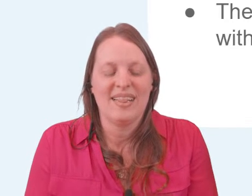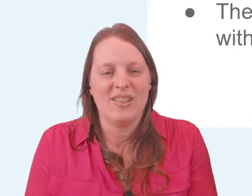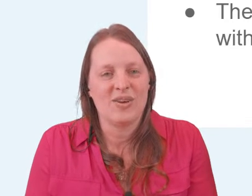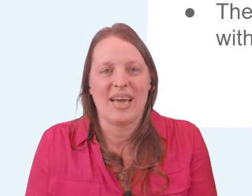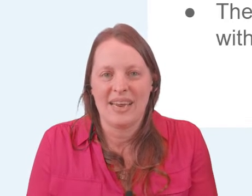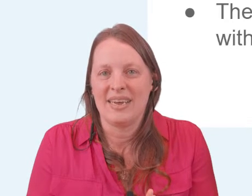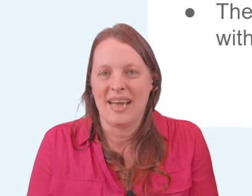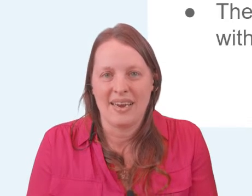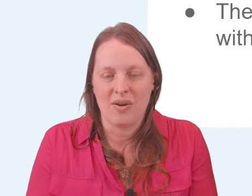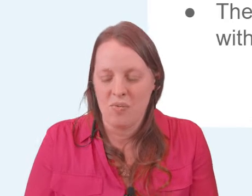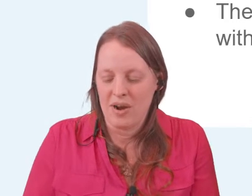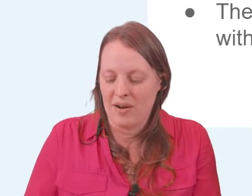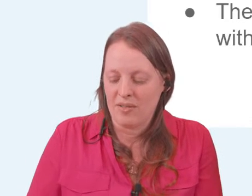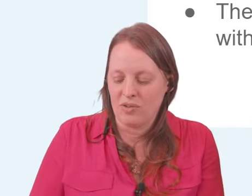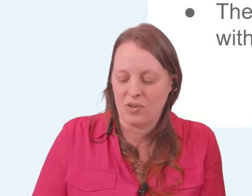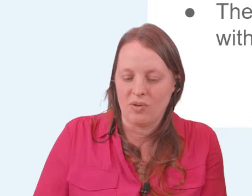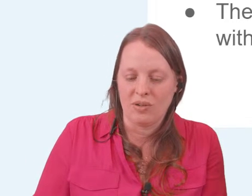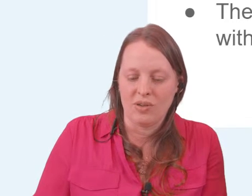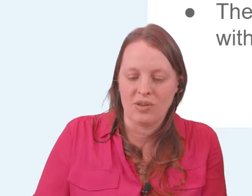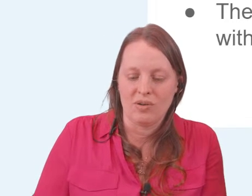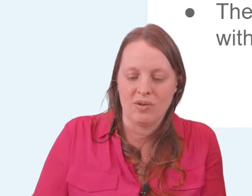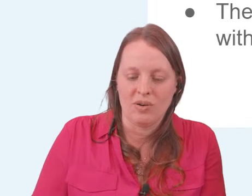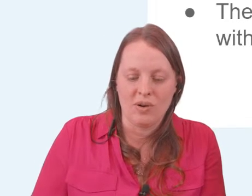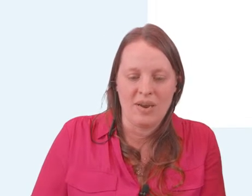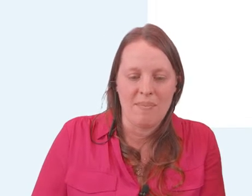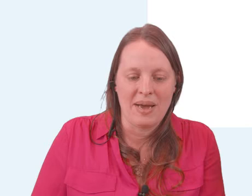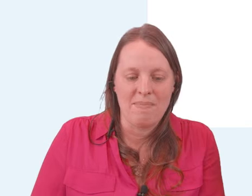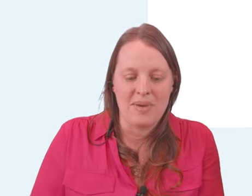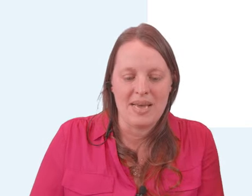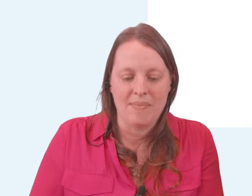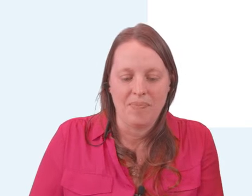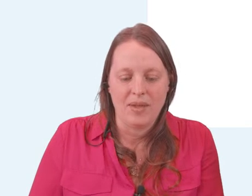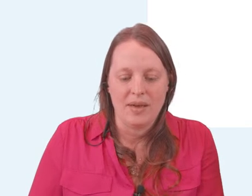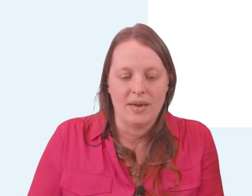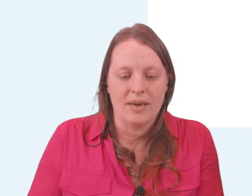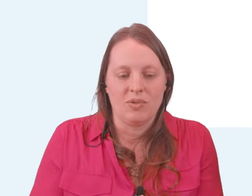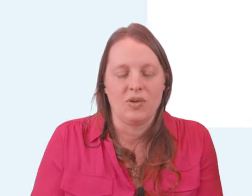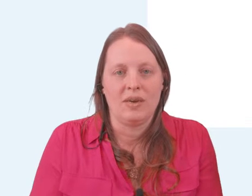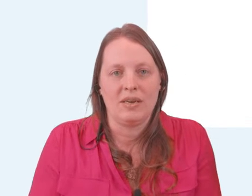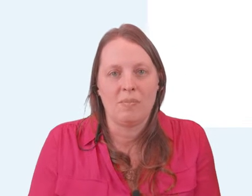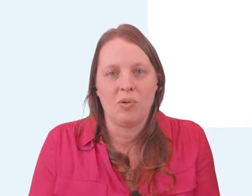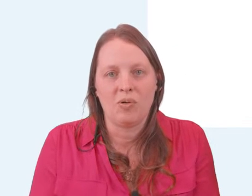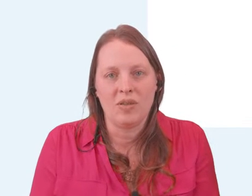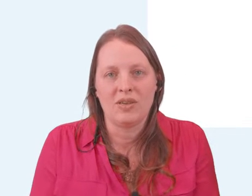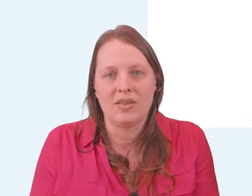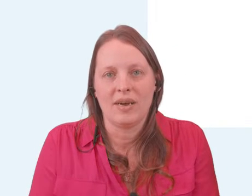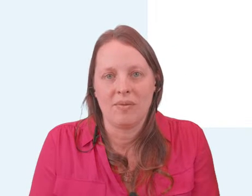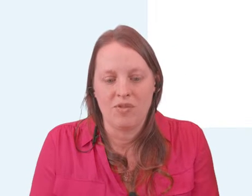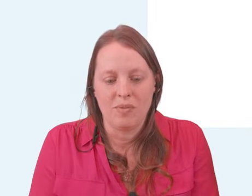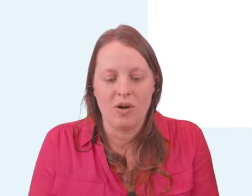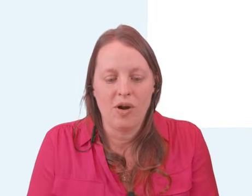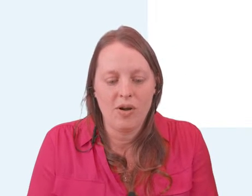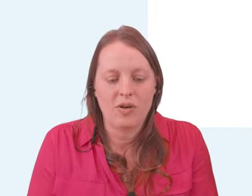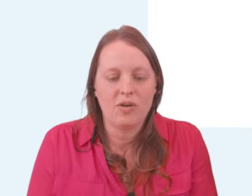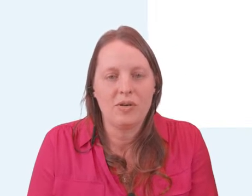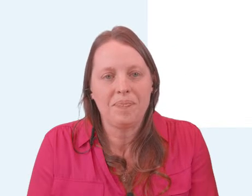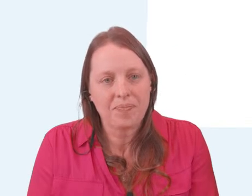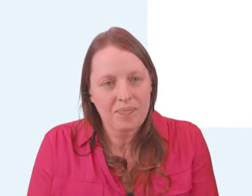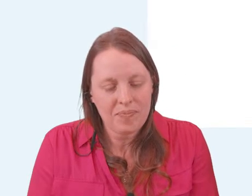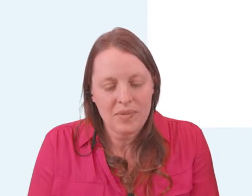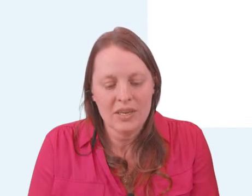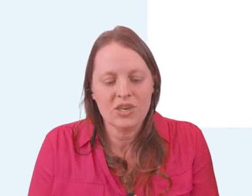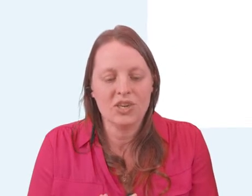and look at, again, kind of where those otoliths or otoconia might be. So I did pull this from your